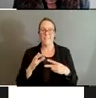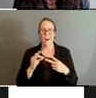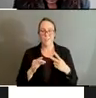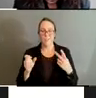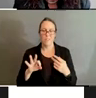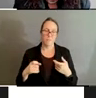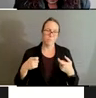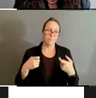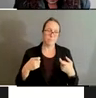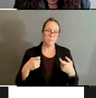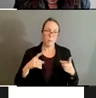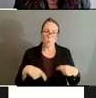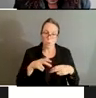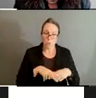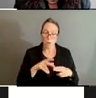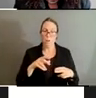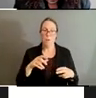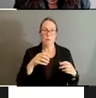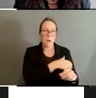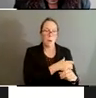or manual wheelchair, scooter,